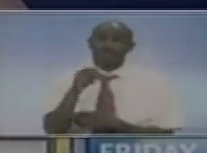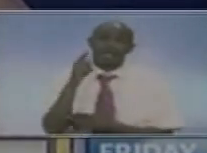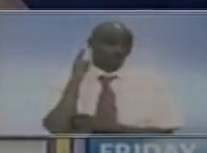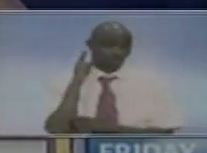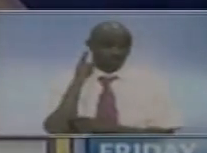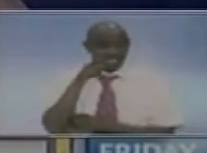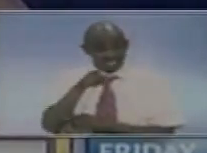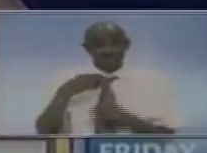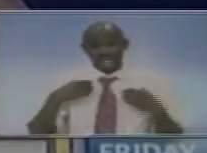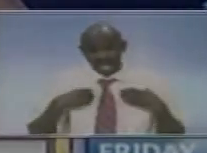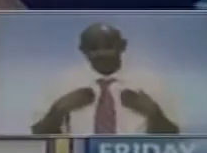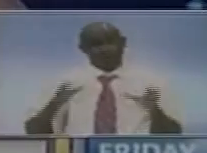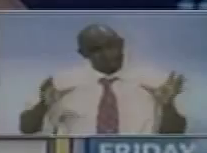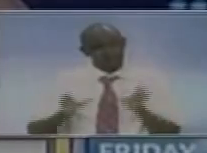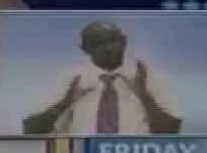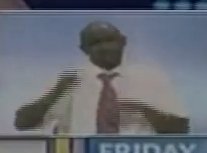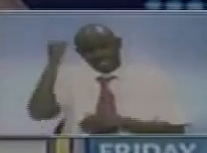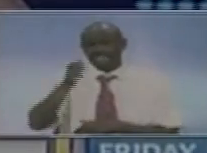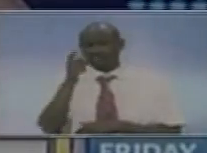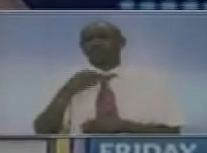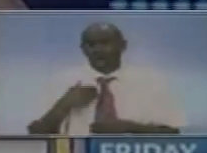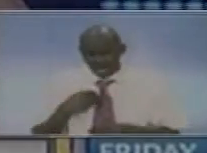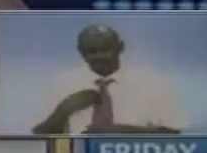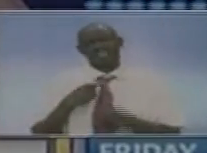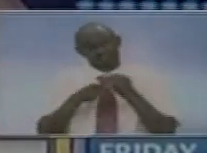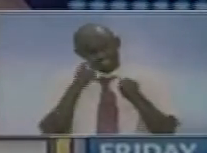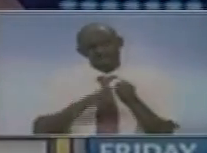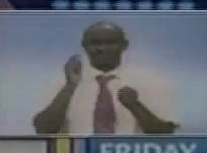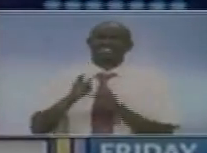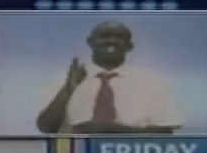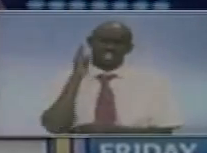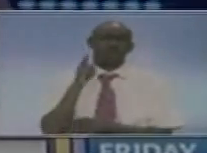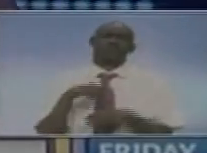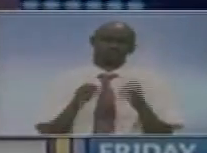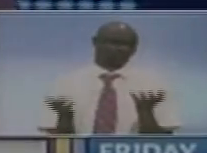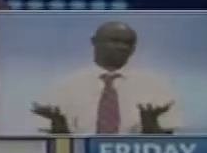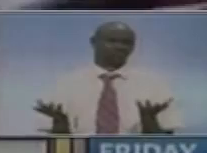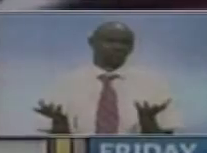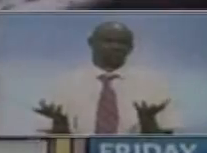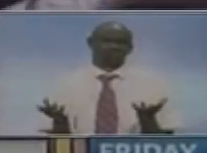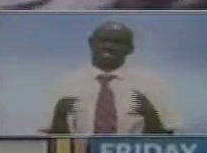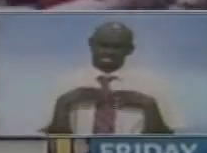Well, this follows a growing push in Kajiado to have FGM legalized.